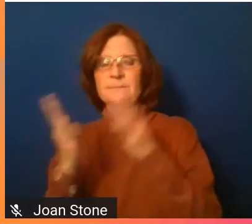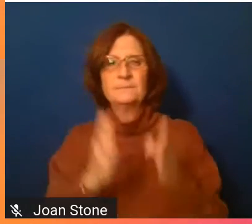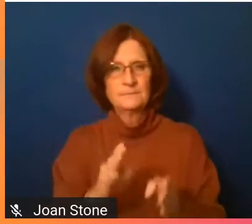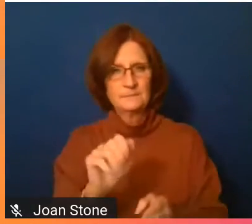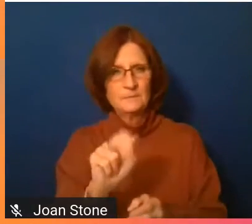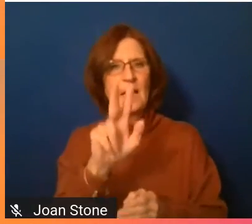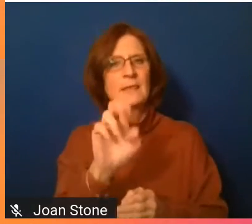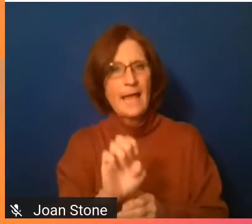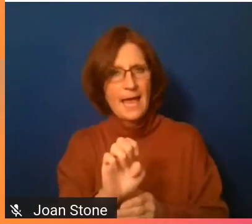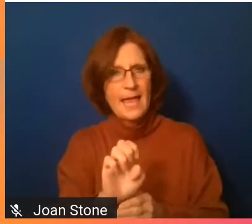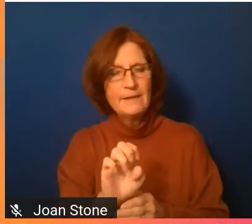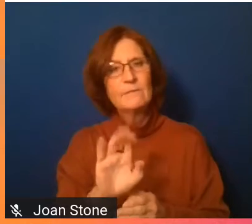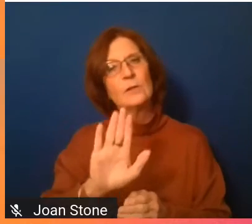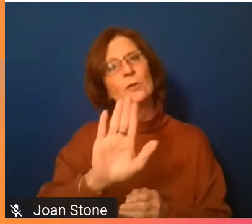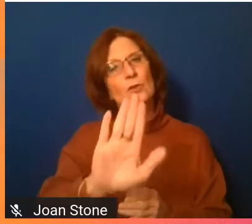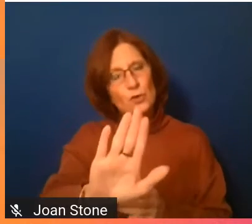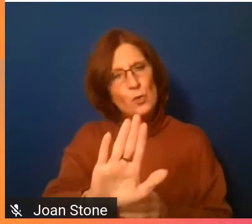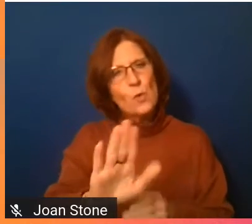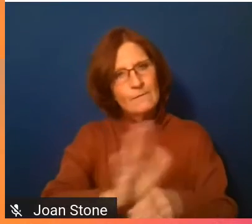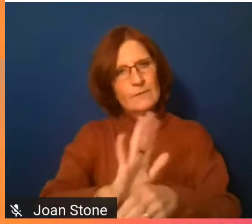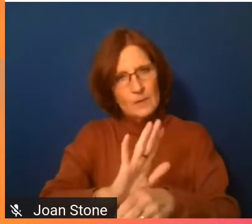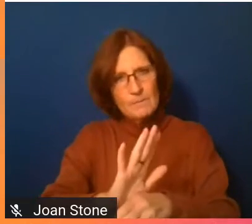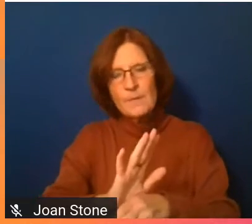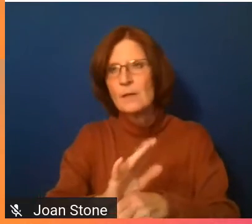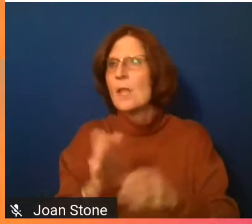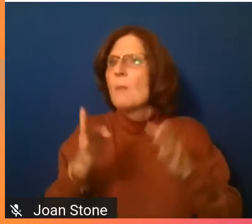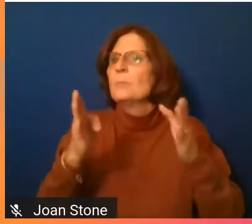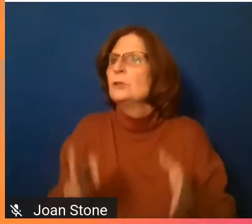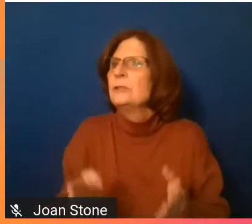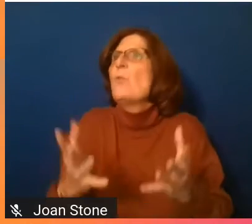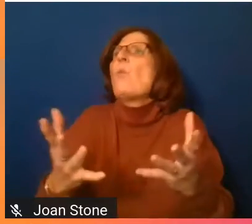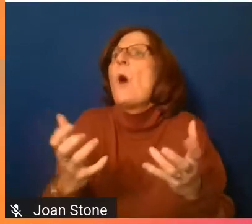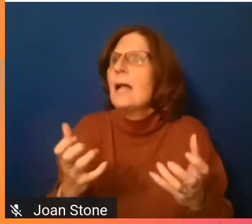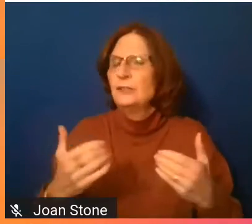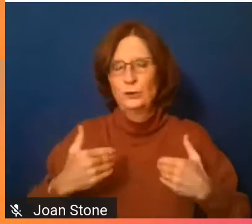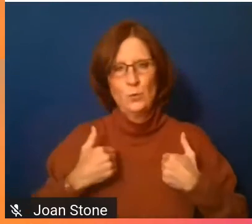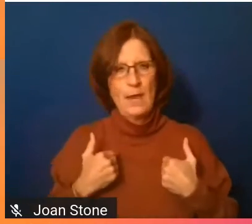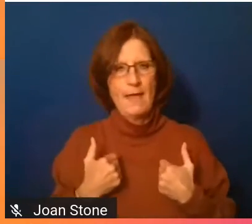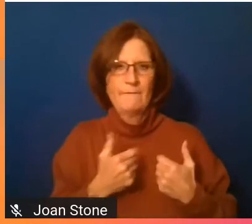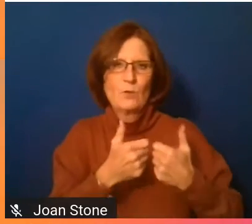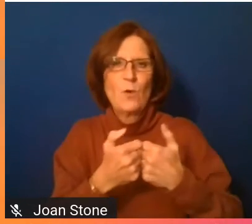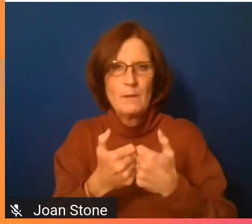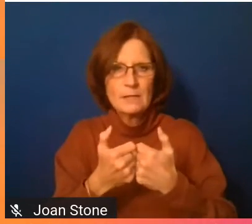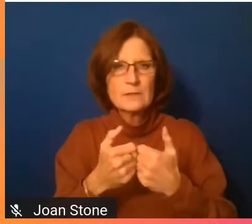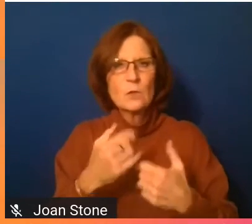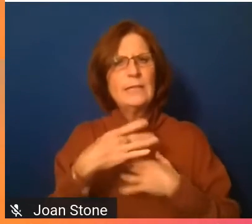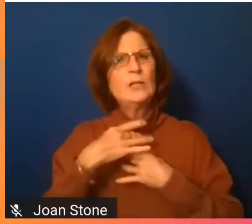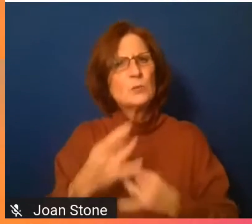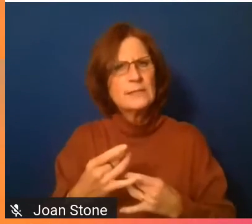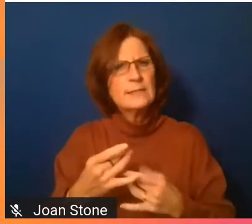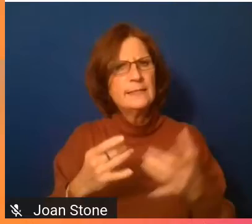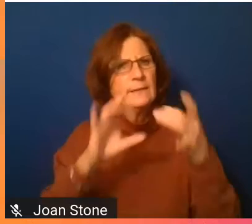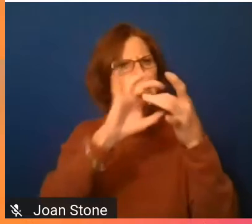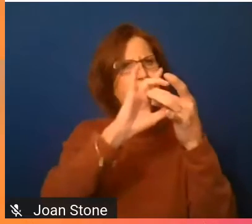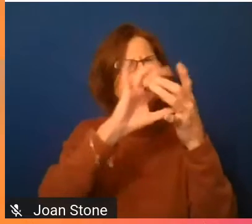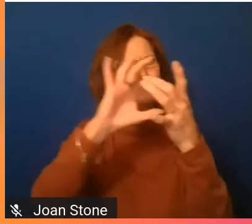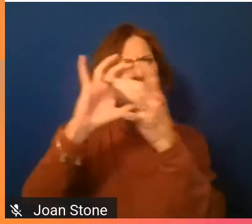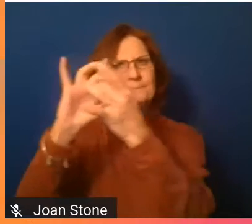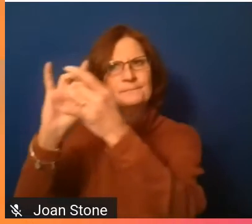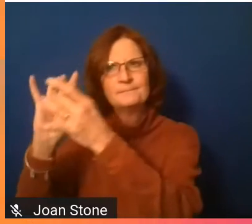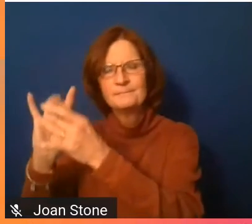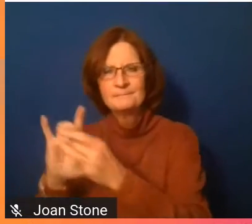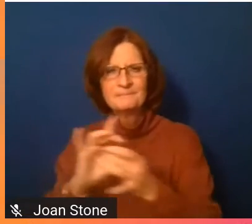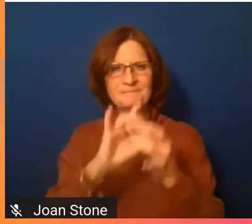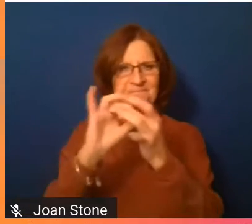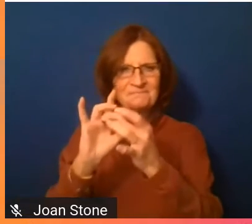your film is also about somebody who wants to be in a romance. So it's kind of interesting that we have these different sides of a story.